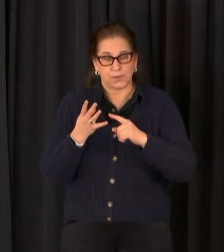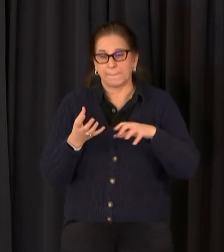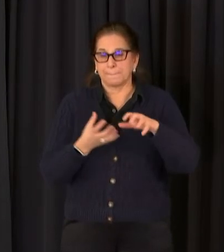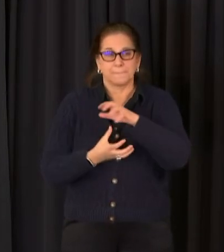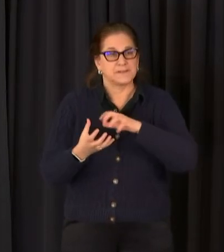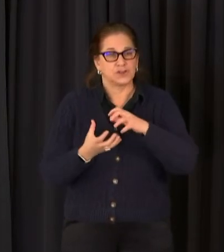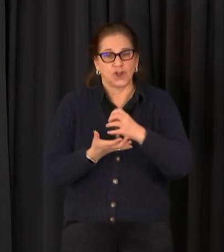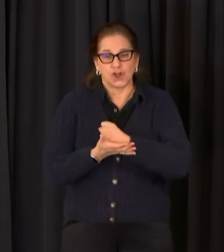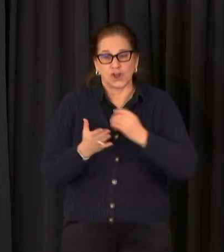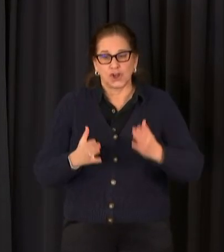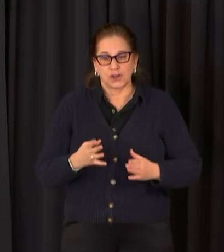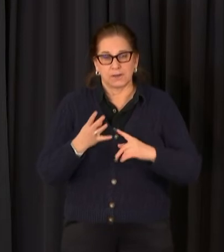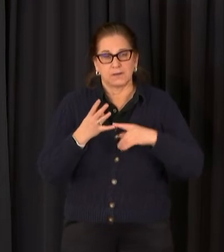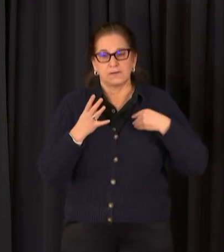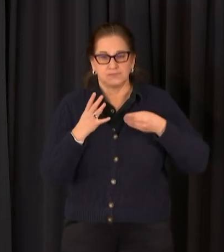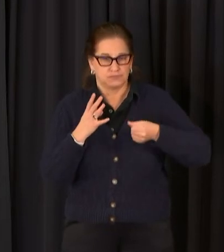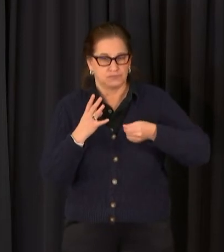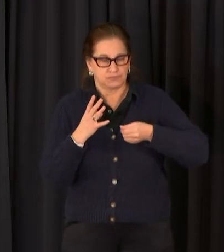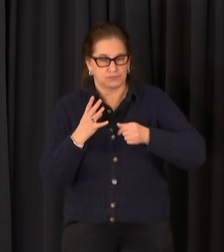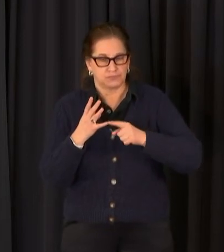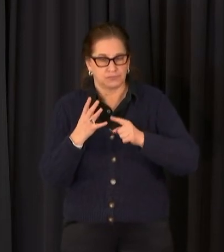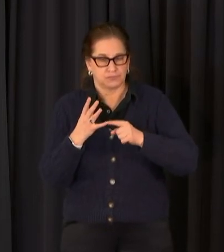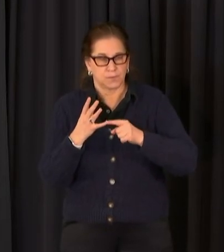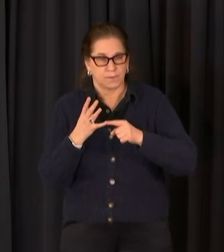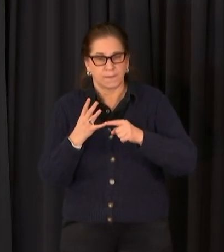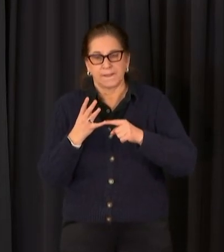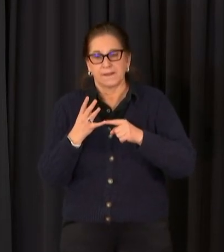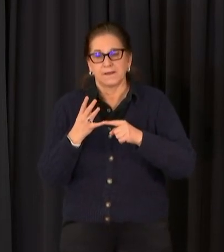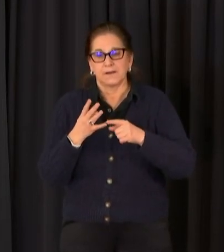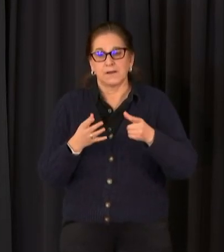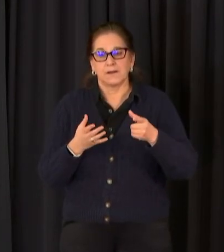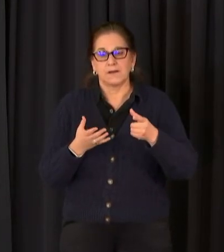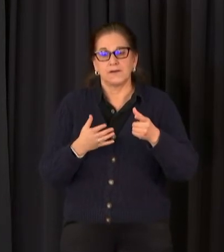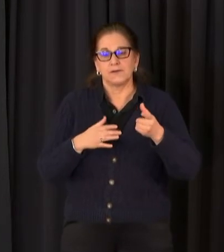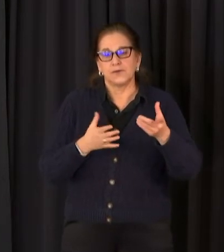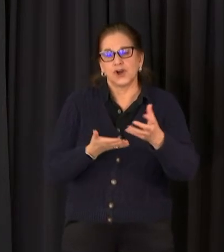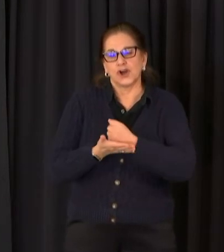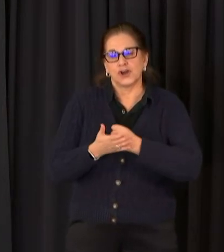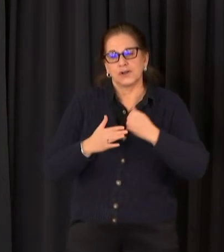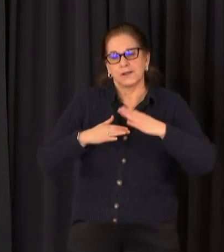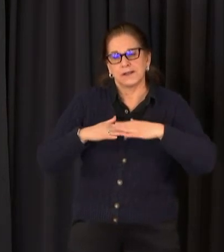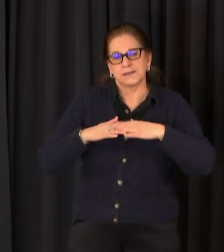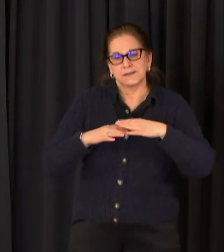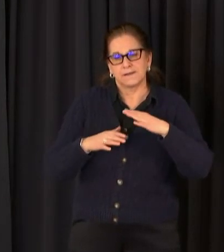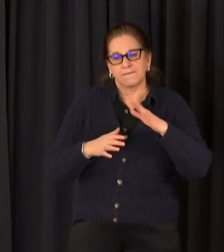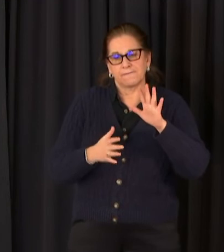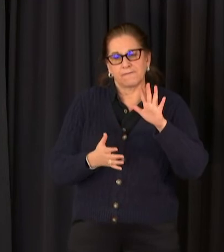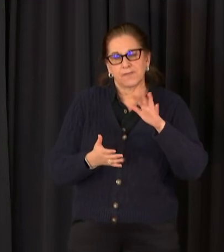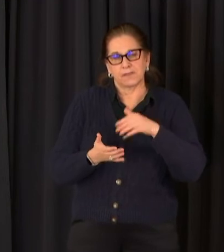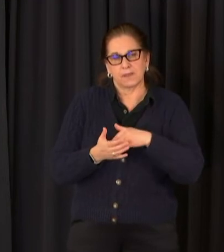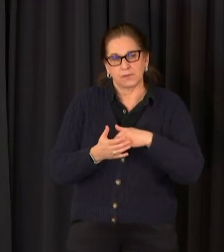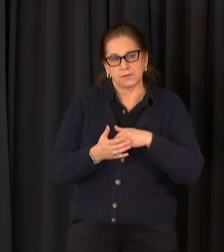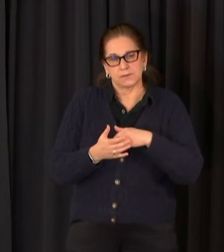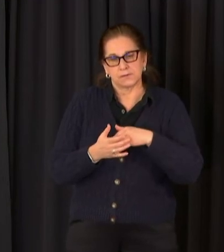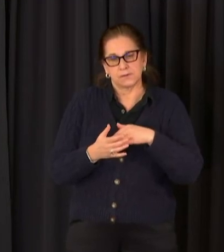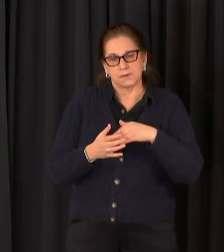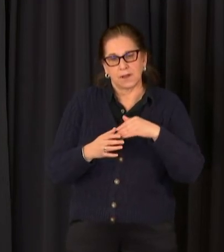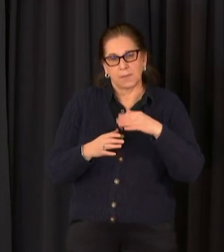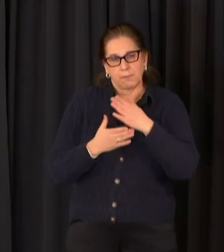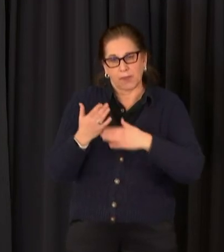Program, which is that an individual has to earn at least $5,000 in part-time income as